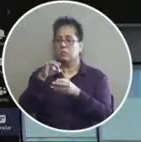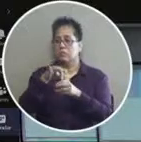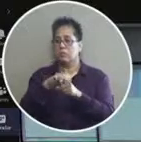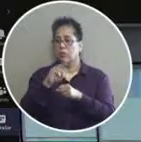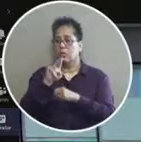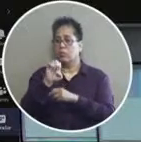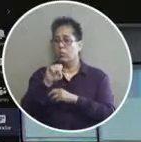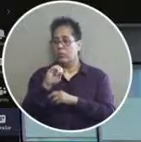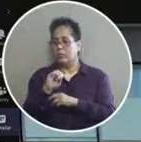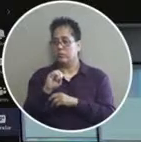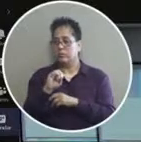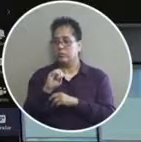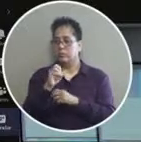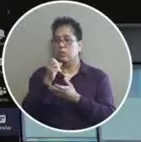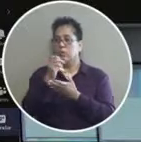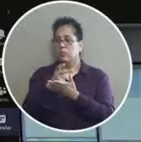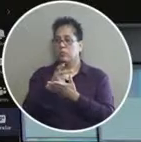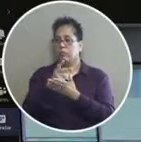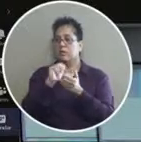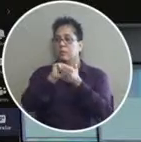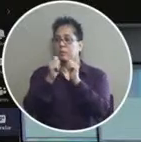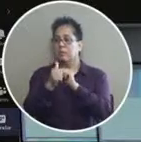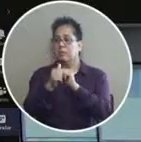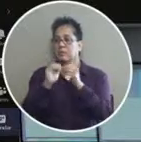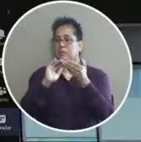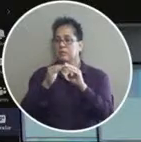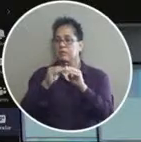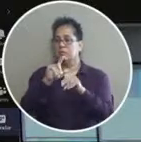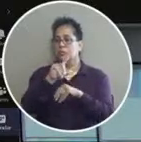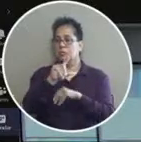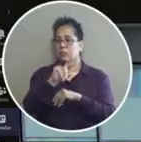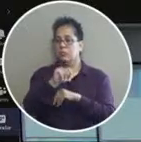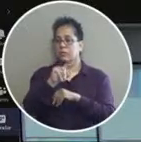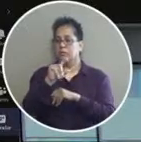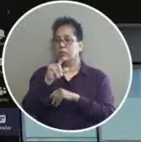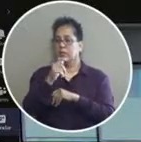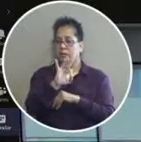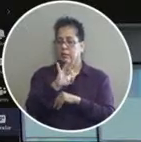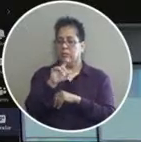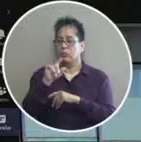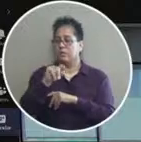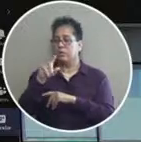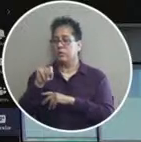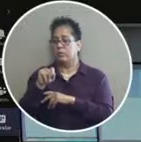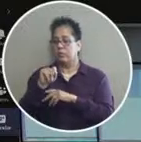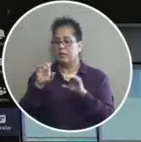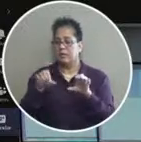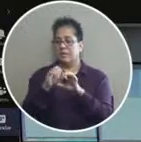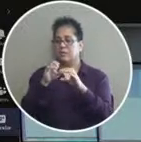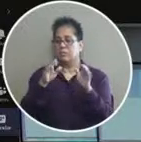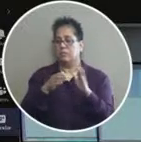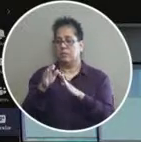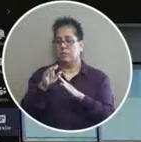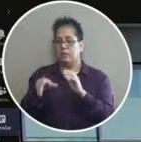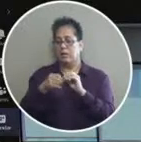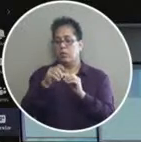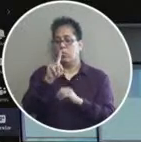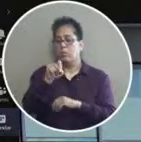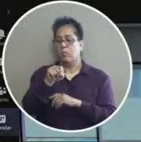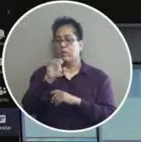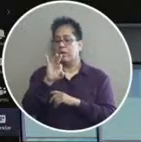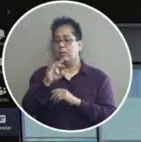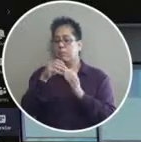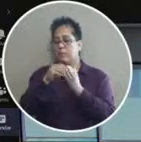on a resolution to approve an amendment to the city's 2019-2020 annual action plan to add $1.9 million